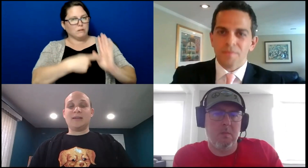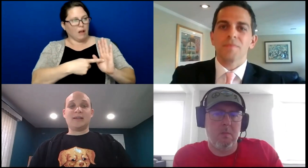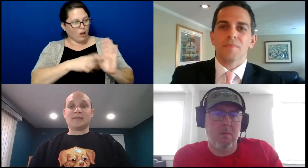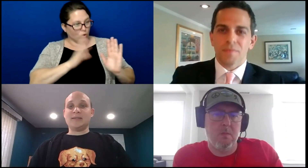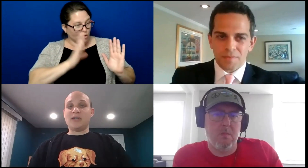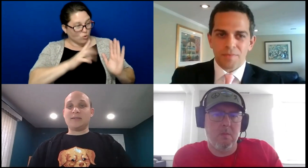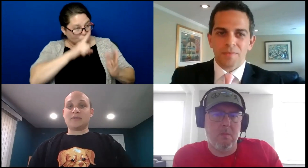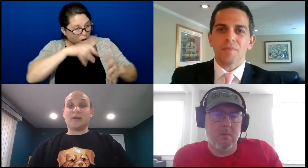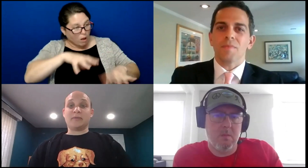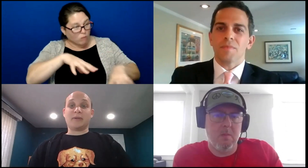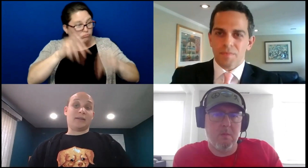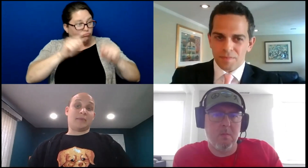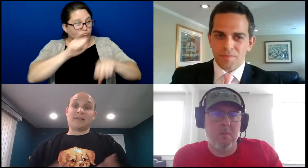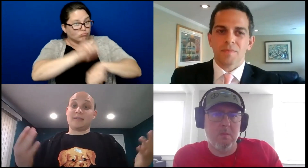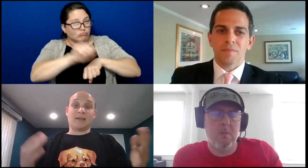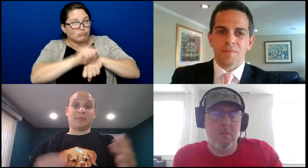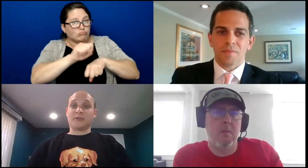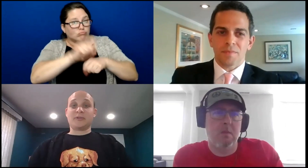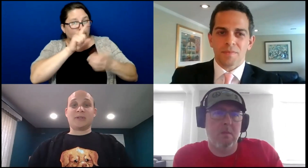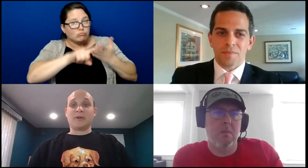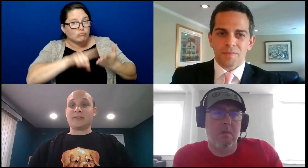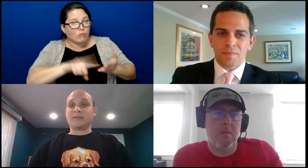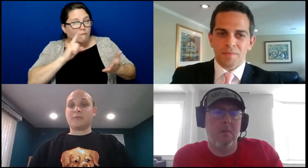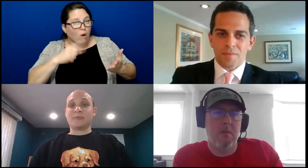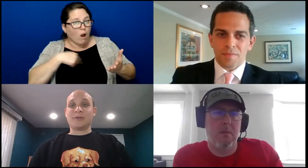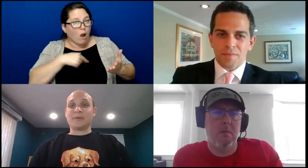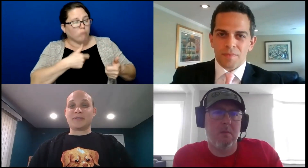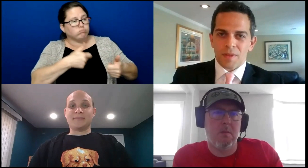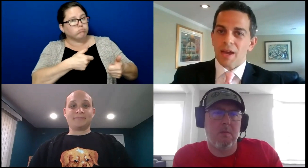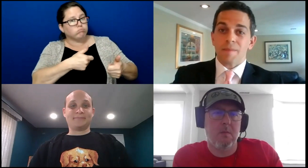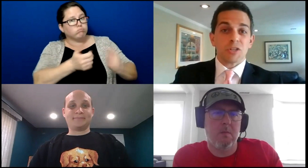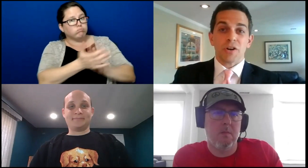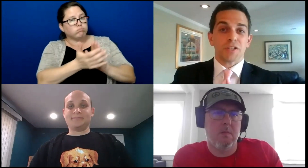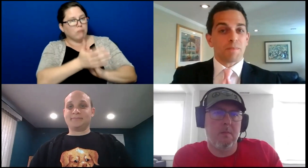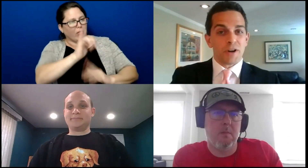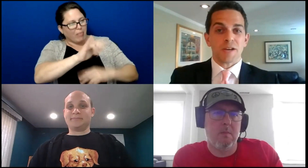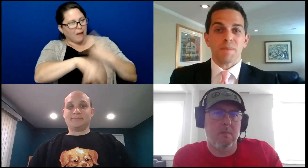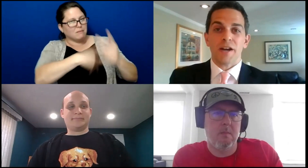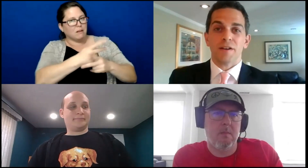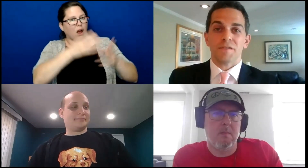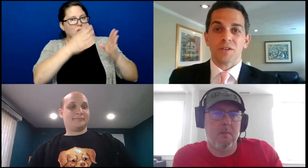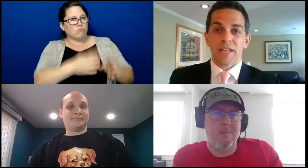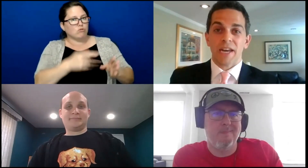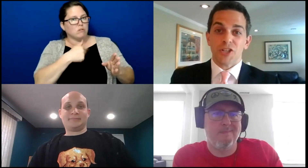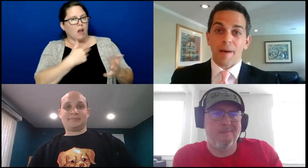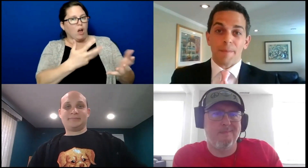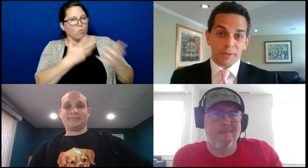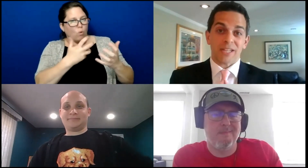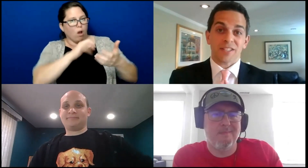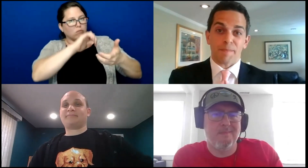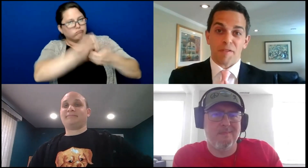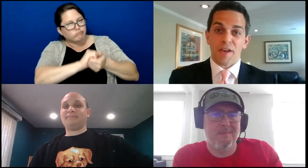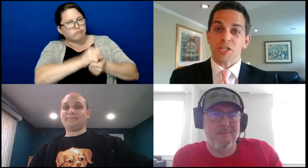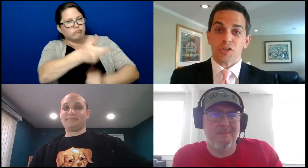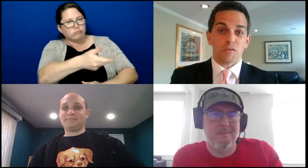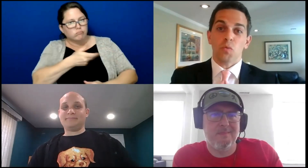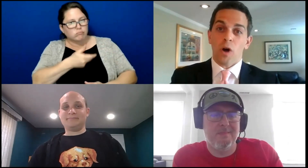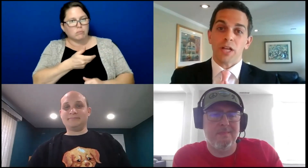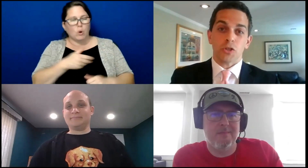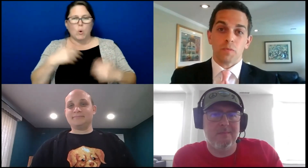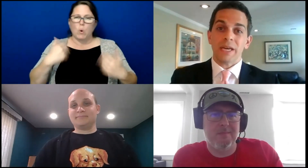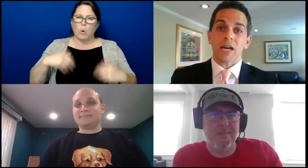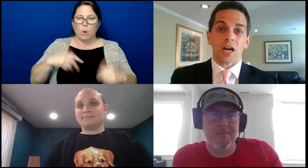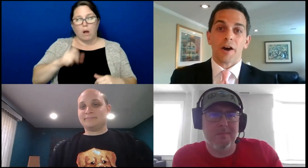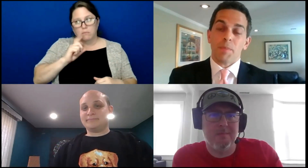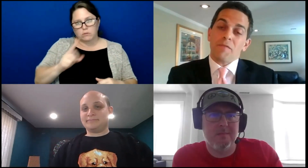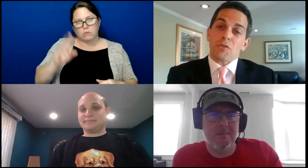a teammate. So that's the type of person I'd want to work with. And I'm sure it's a pretty competitive to land a job at a place like Bethesda. So if you